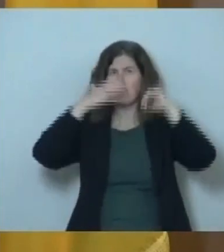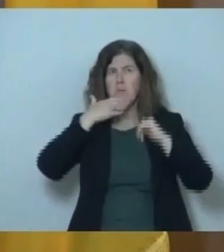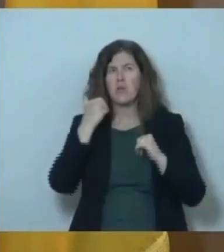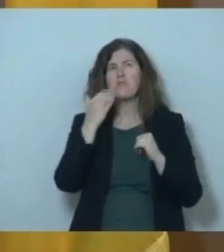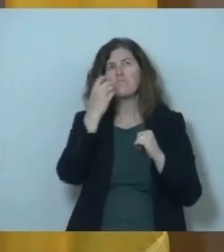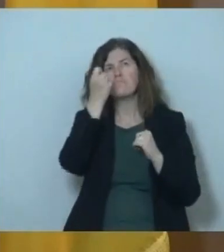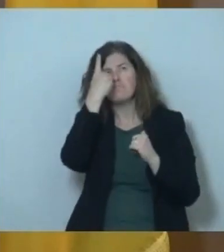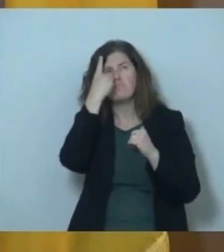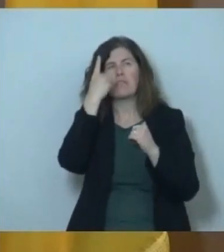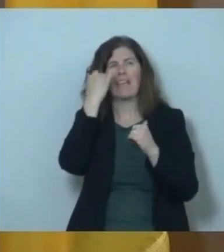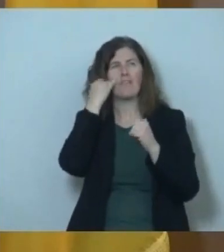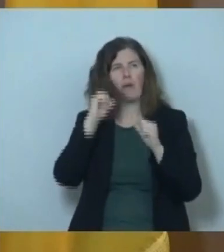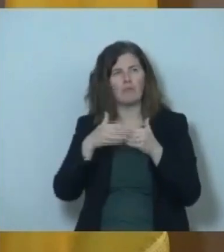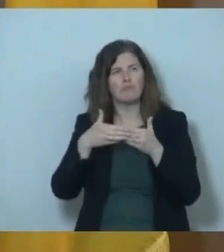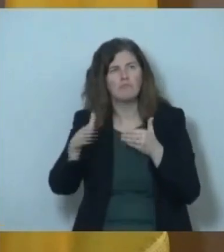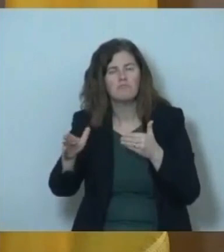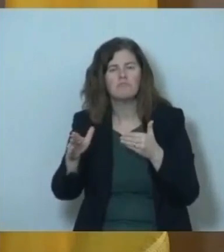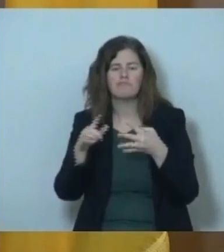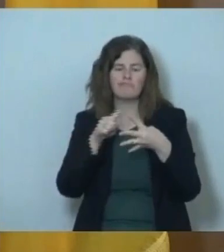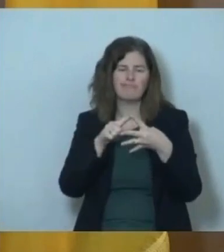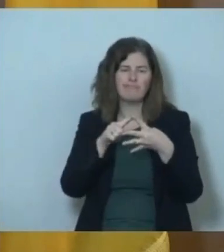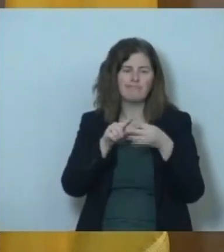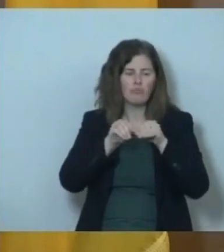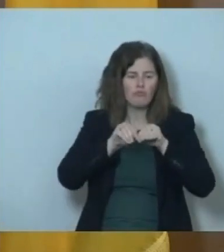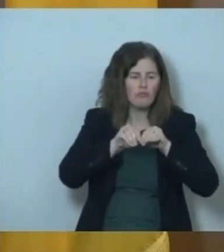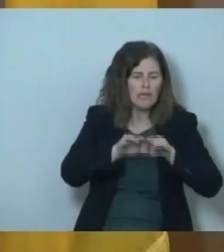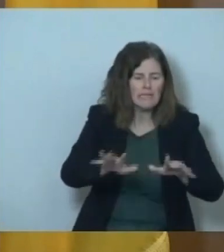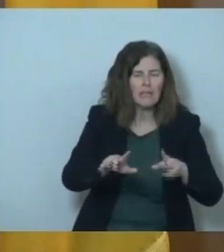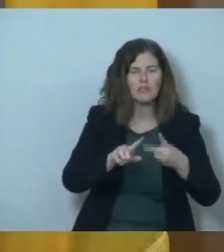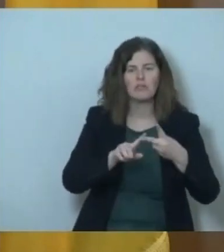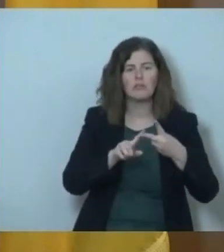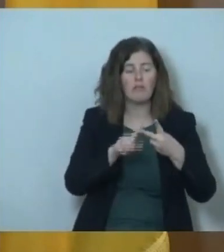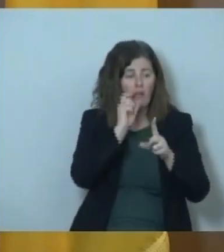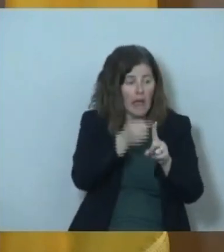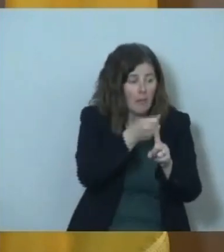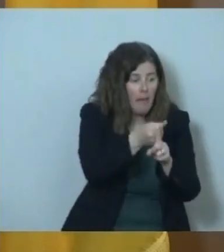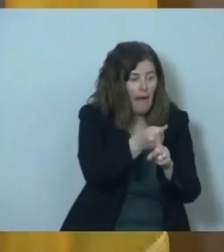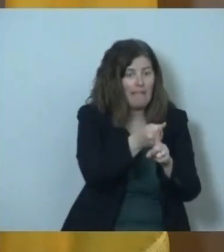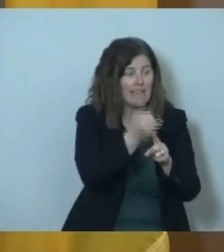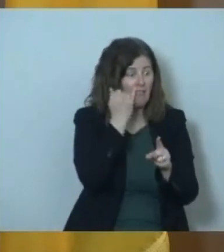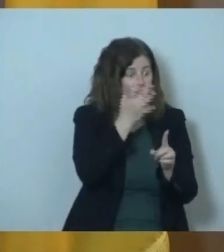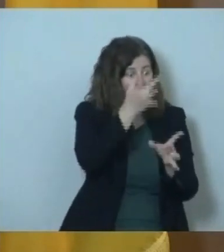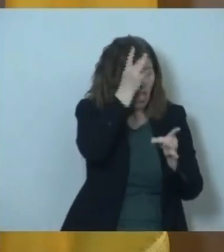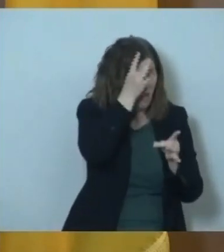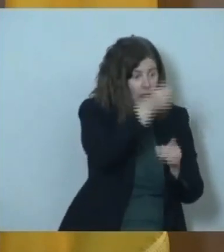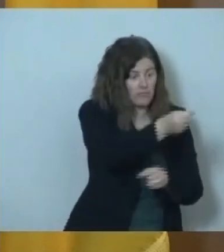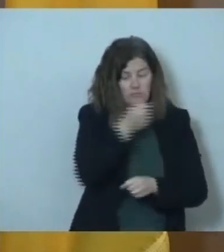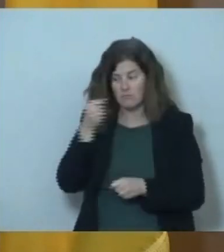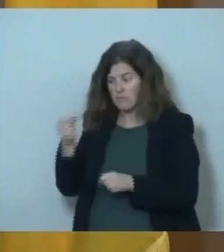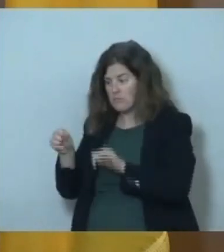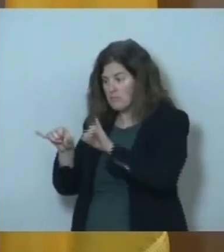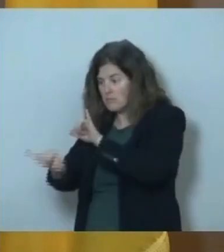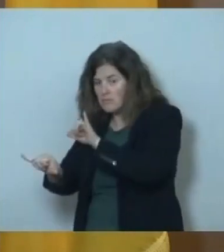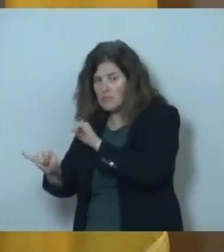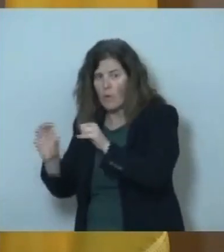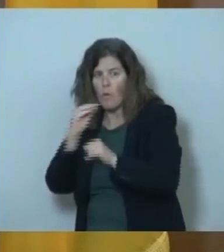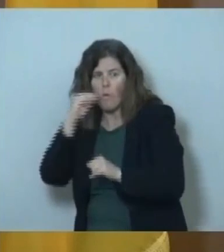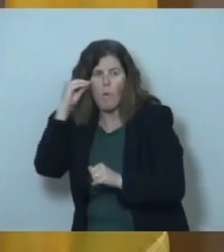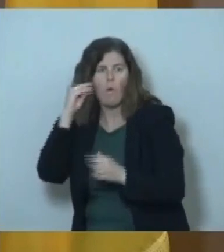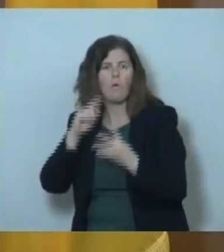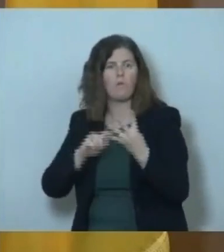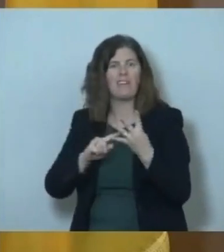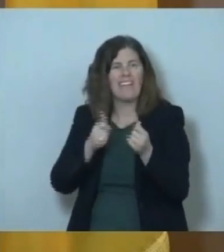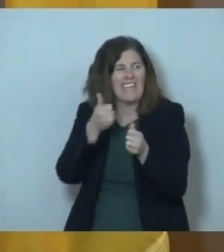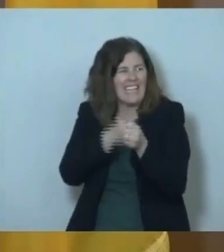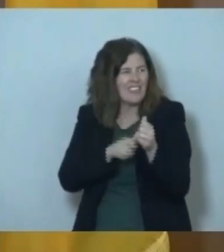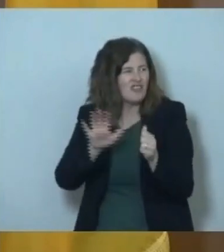of transmission, the impact, your ability to isolate the virus, that you have got every state's got a different healthcare